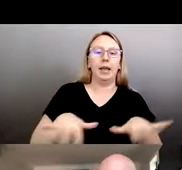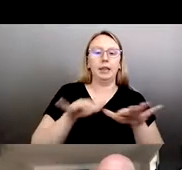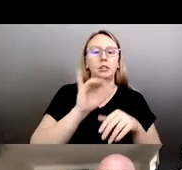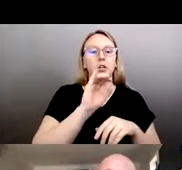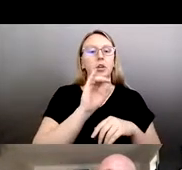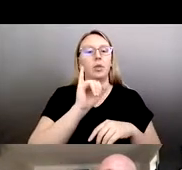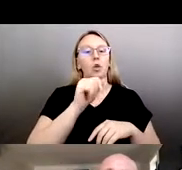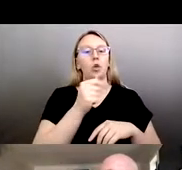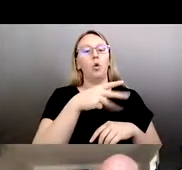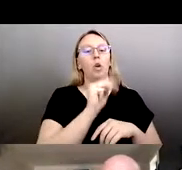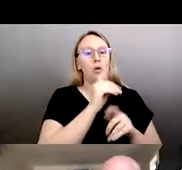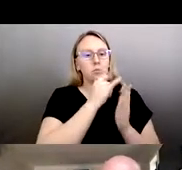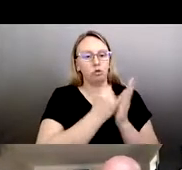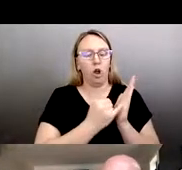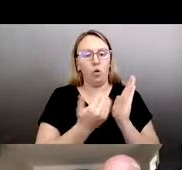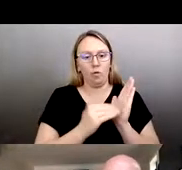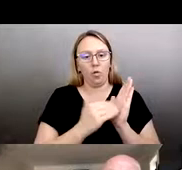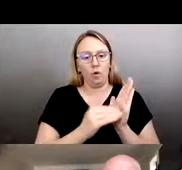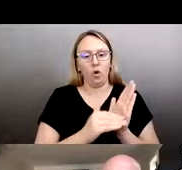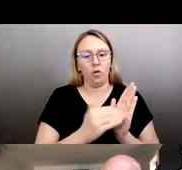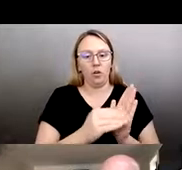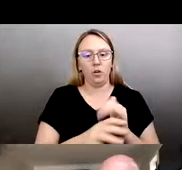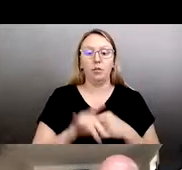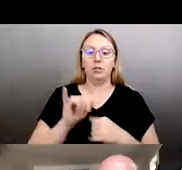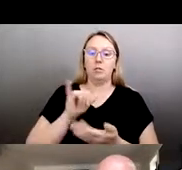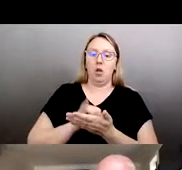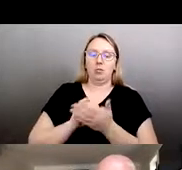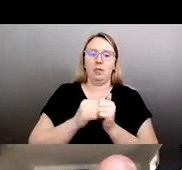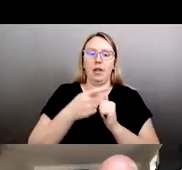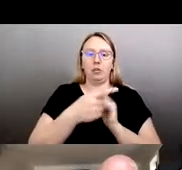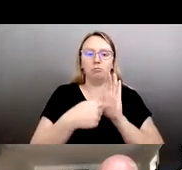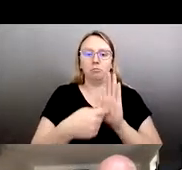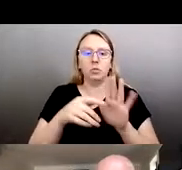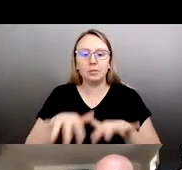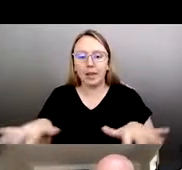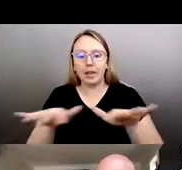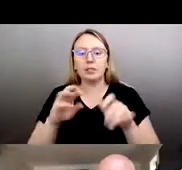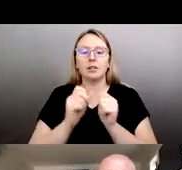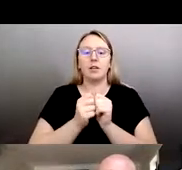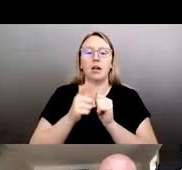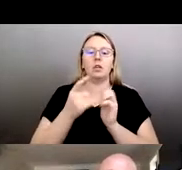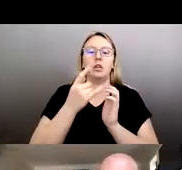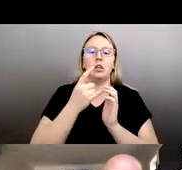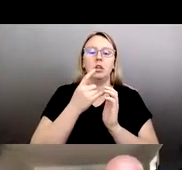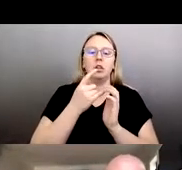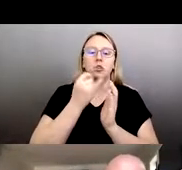over and over and over again. The impossible way that he depicted space and the way that he drew the eye around the